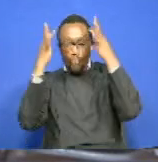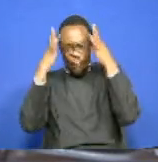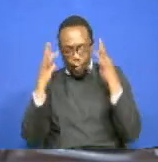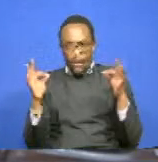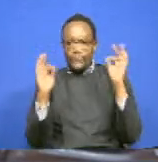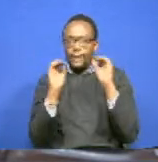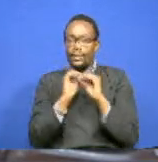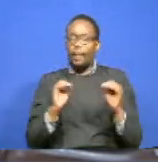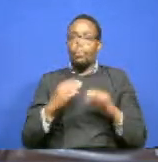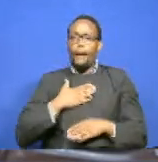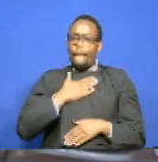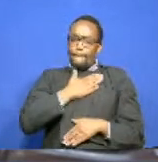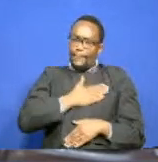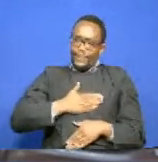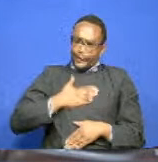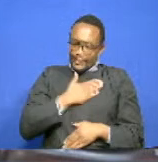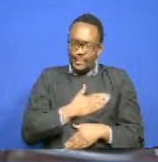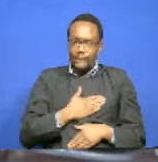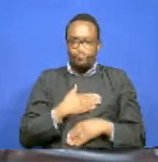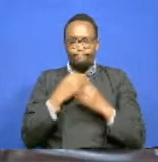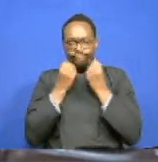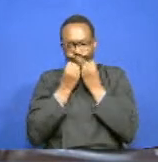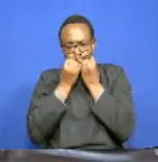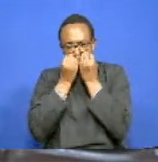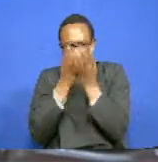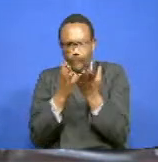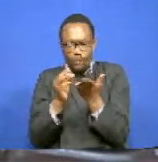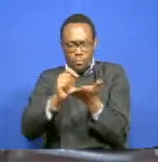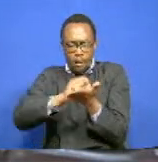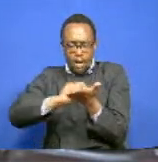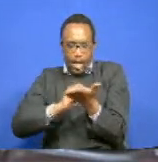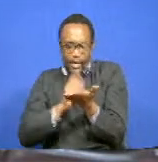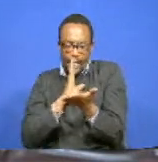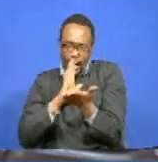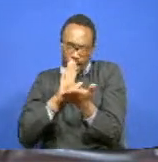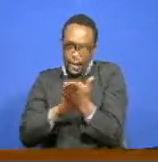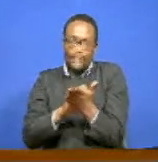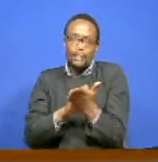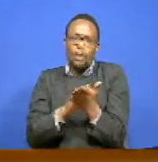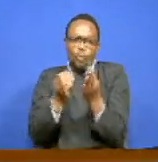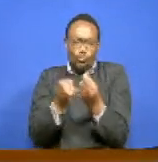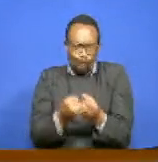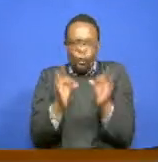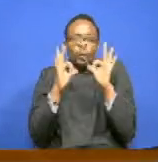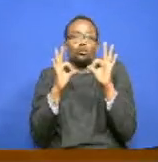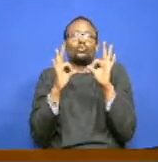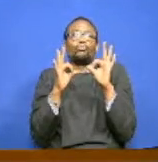holy matrimony, you are required to write to us officially.